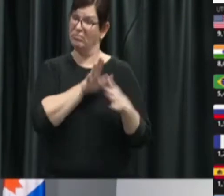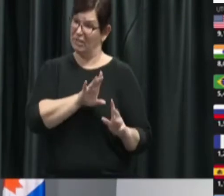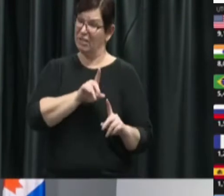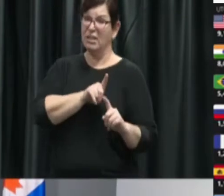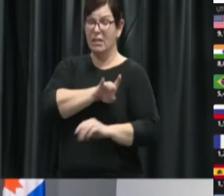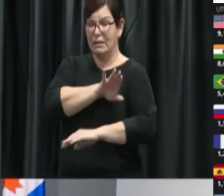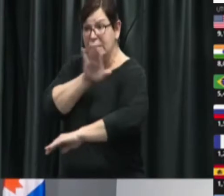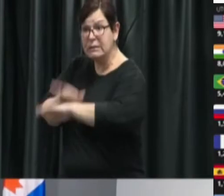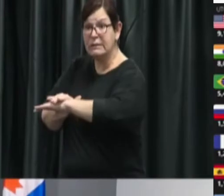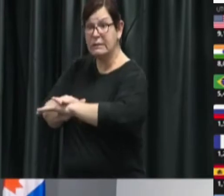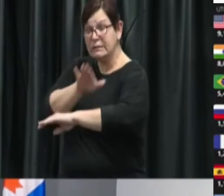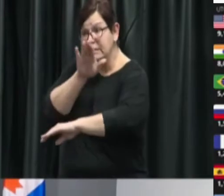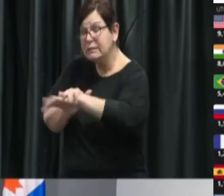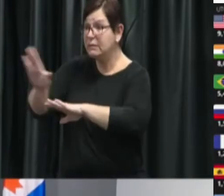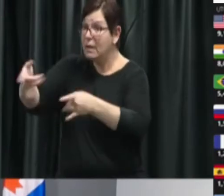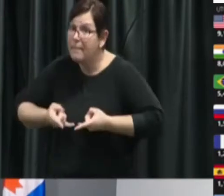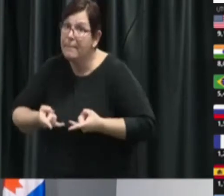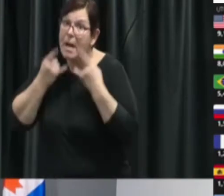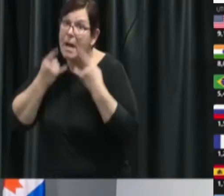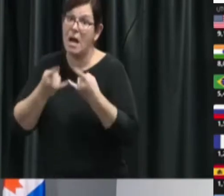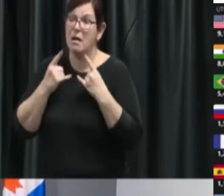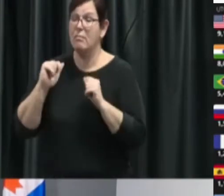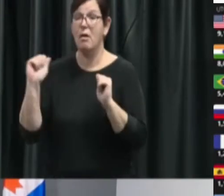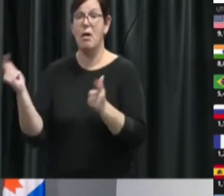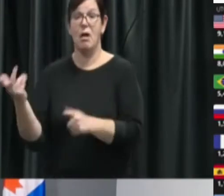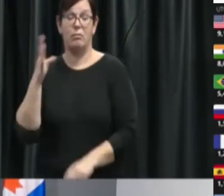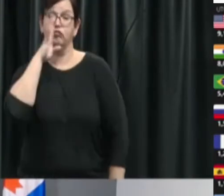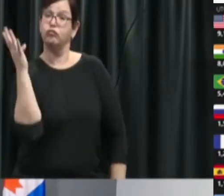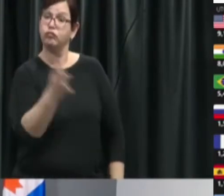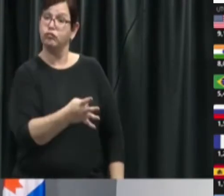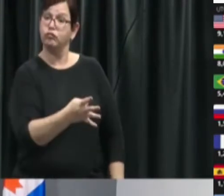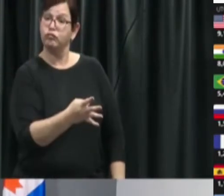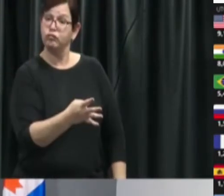not. How do you tell people to follow the rules when there's that example out there?